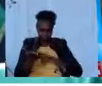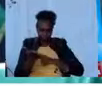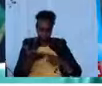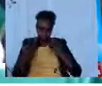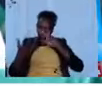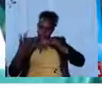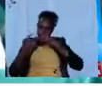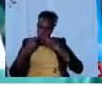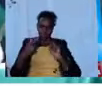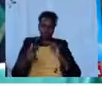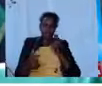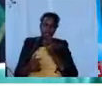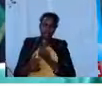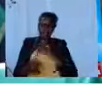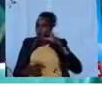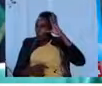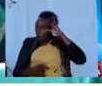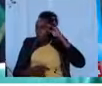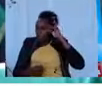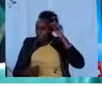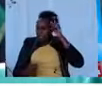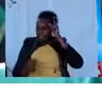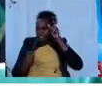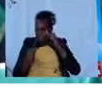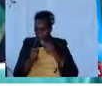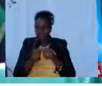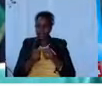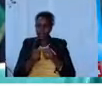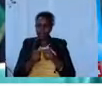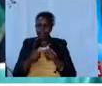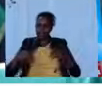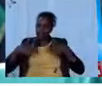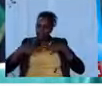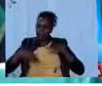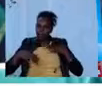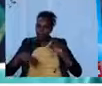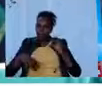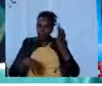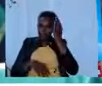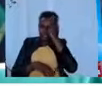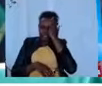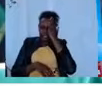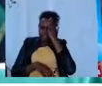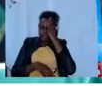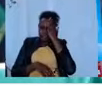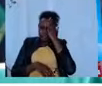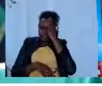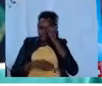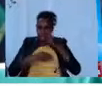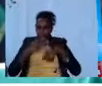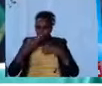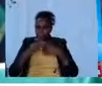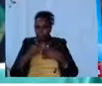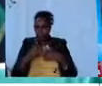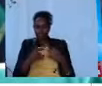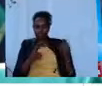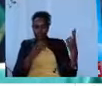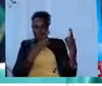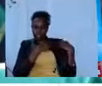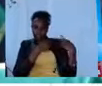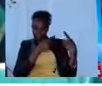us, Moses reminded the people of Israel about their duty